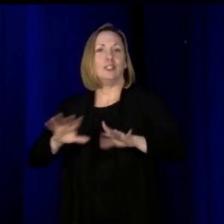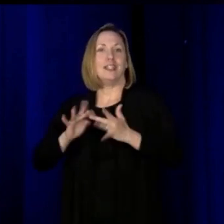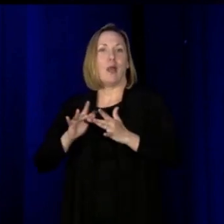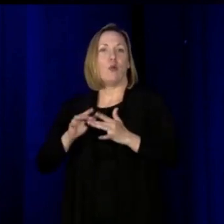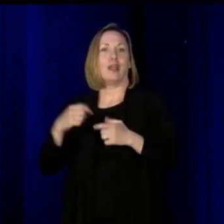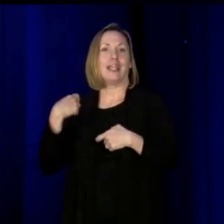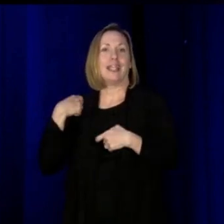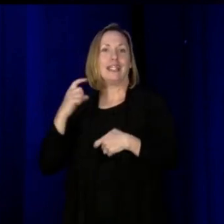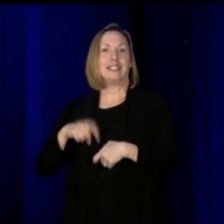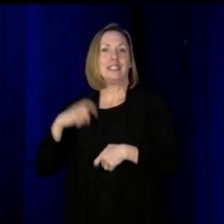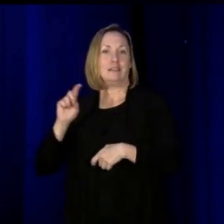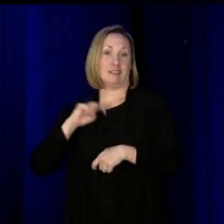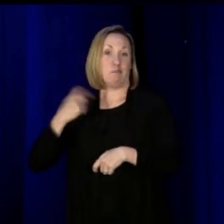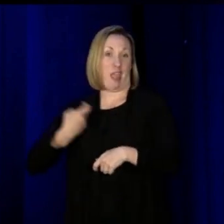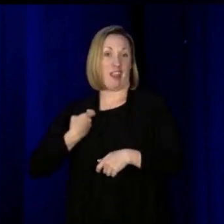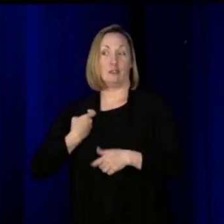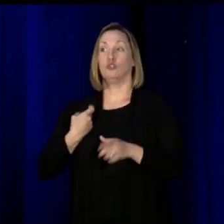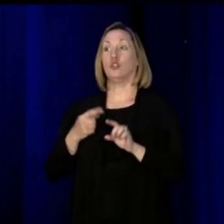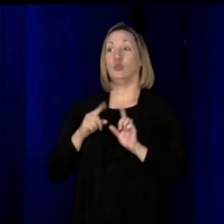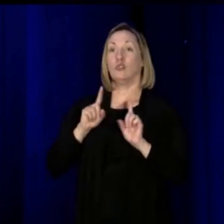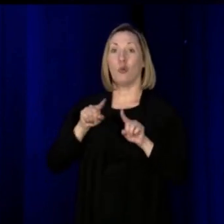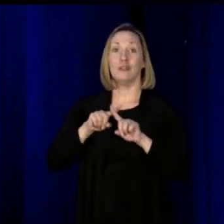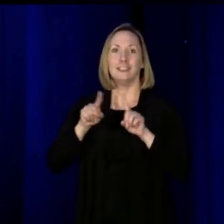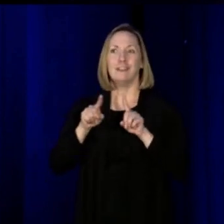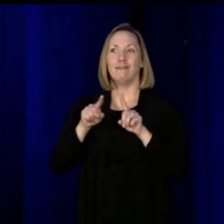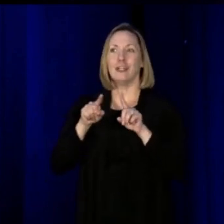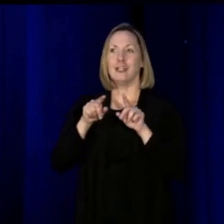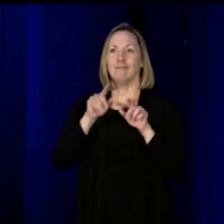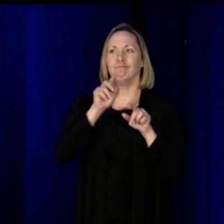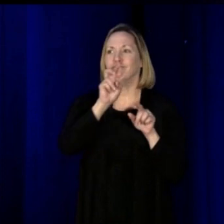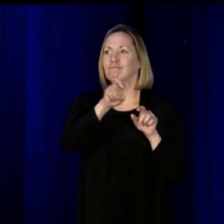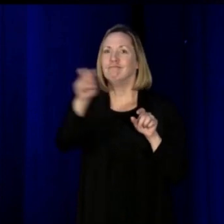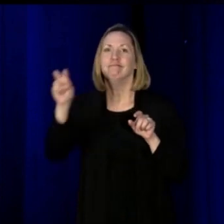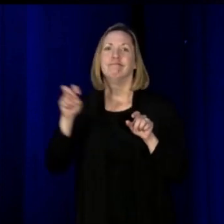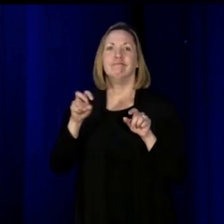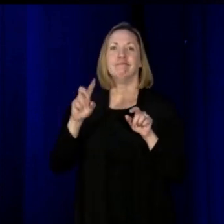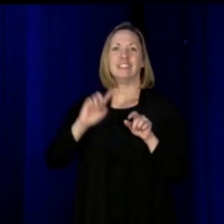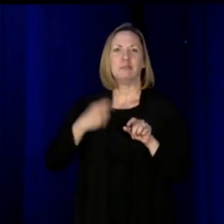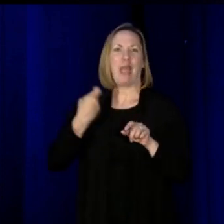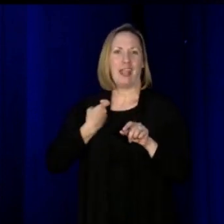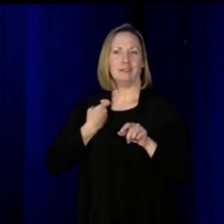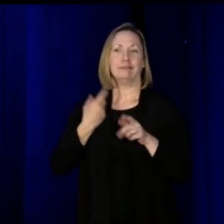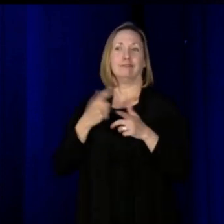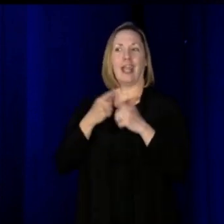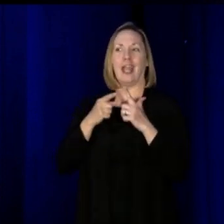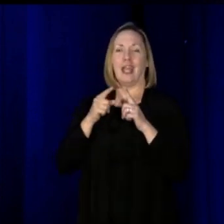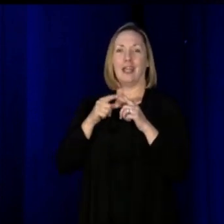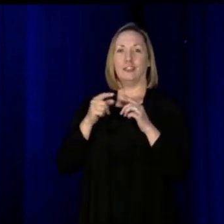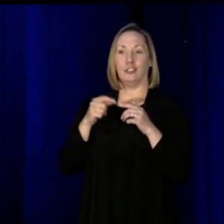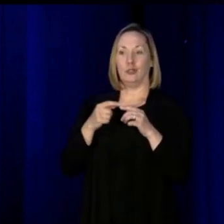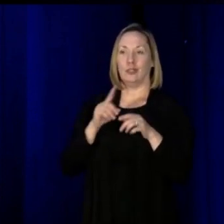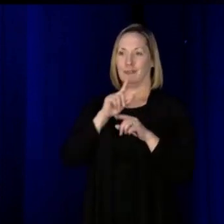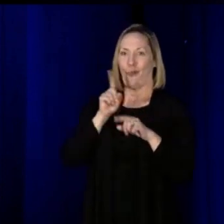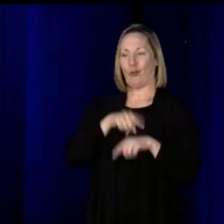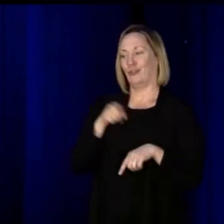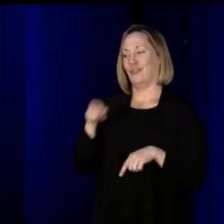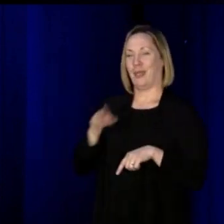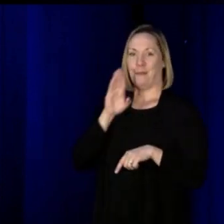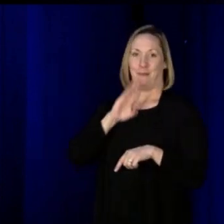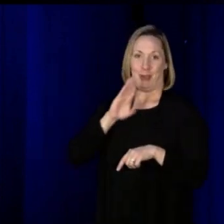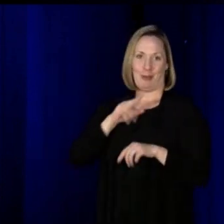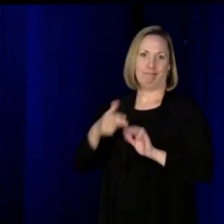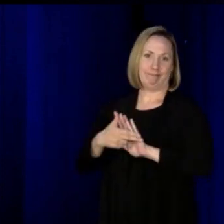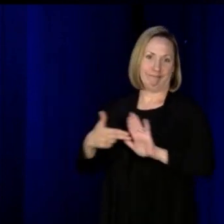Spain, so you can go to several places in Spain, Barcelona, between those places, and you can get the Juguetes Perdidos beer.